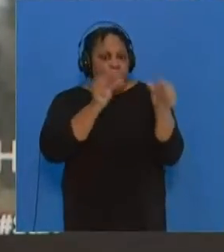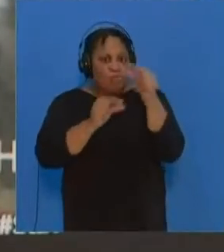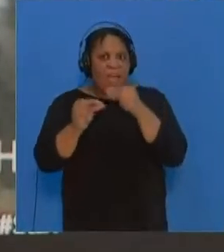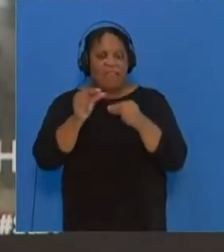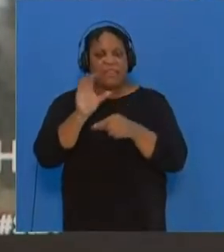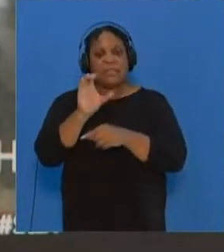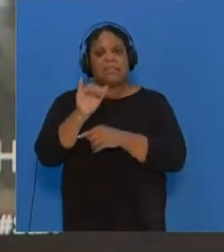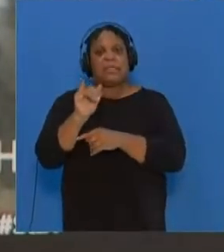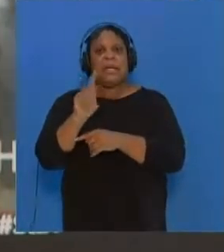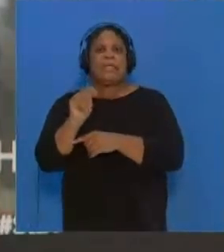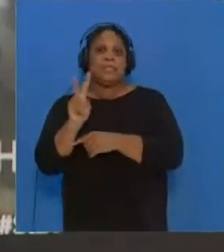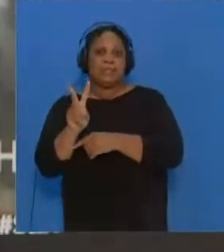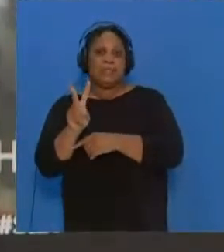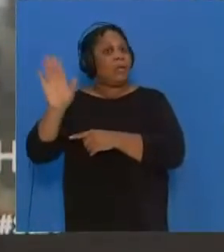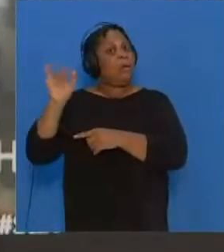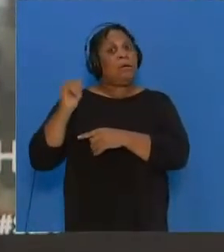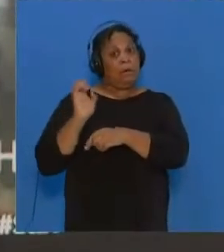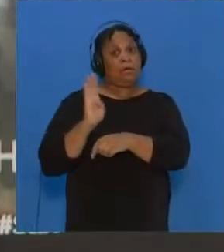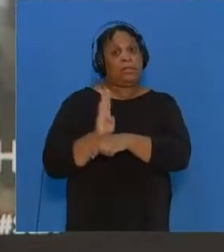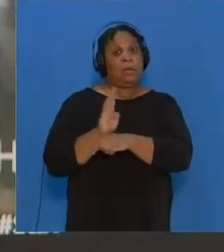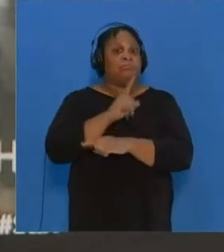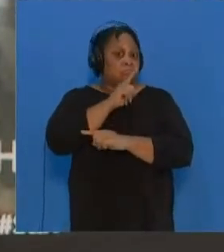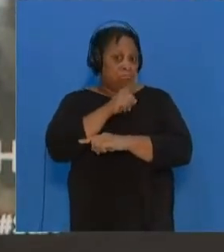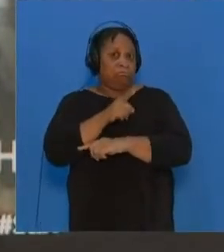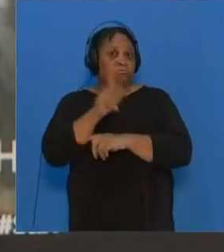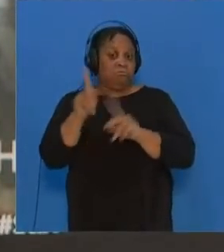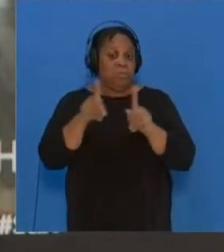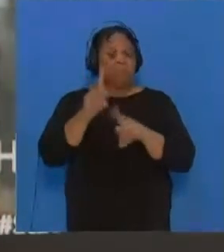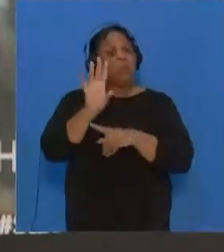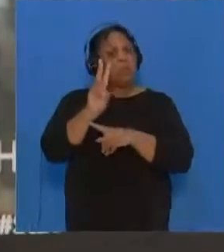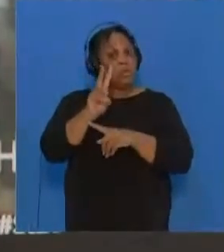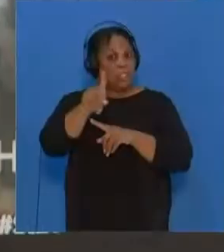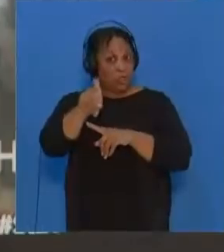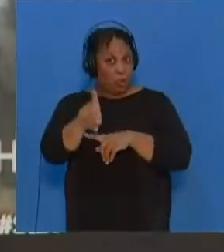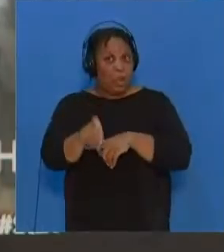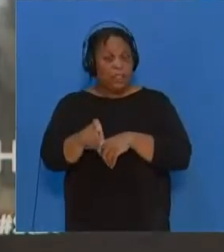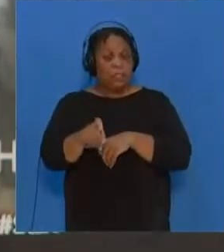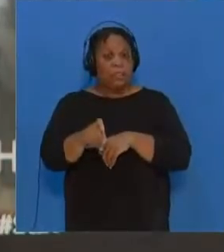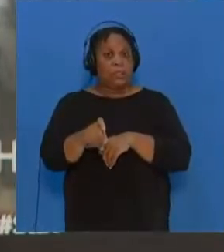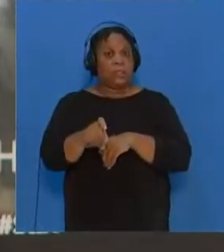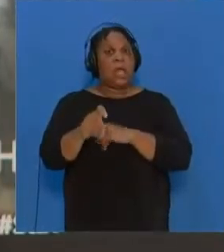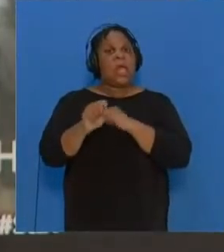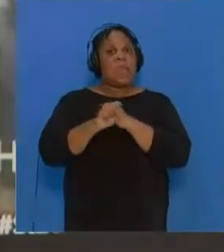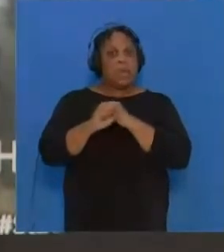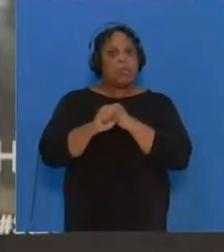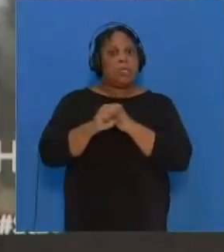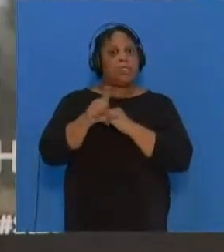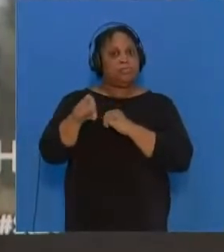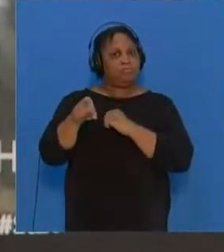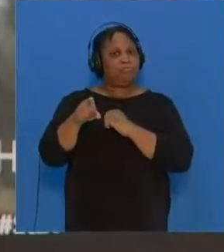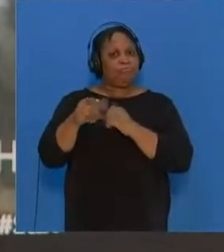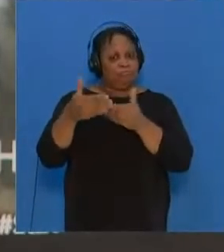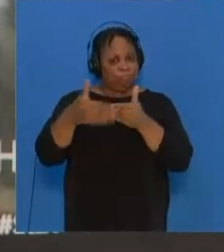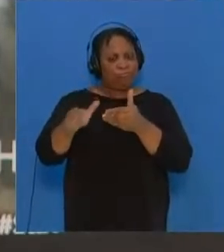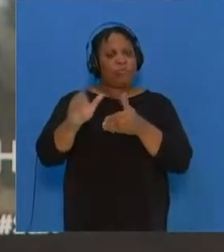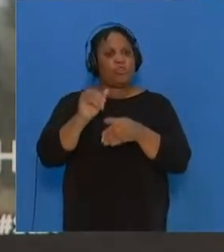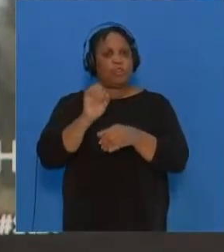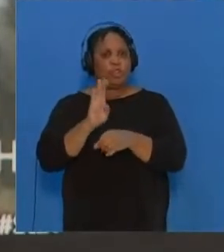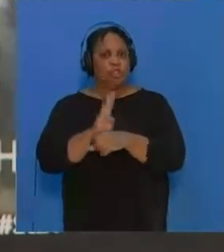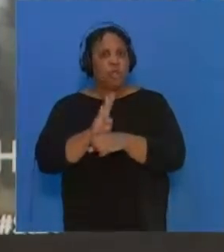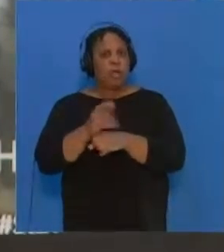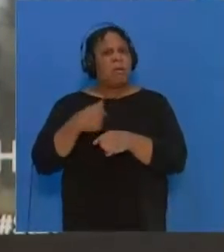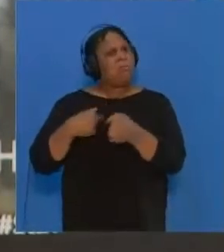CITV. Her job is to make sure that people ask 6 questions and the media, and so she's going to do her job, and I'm going